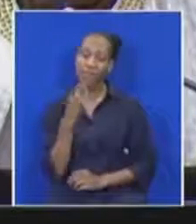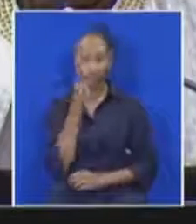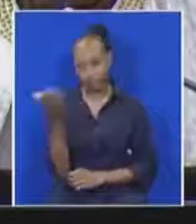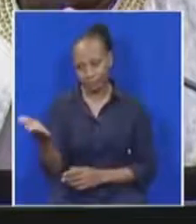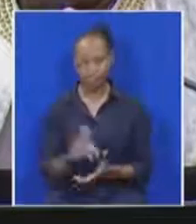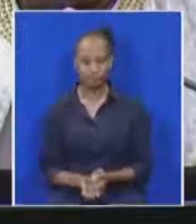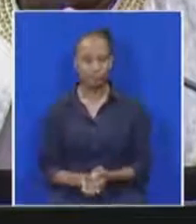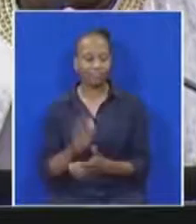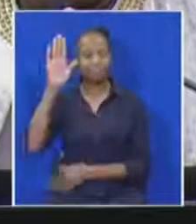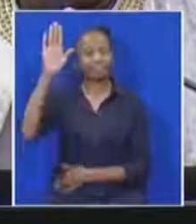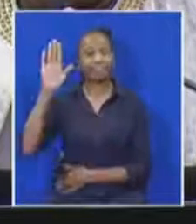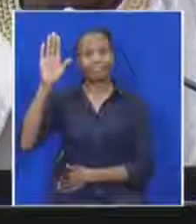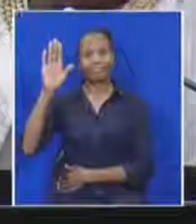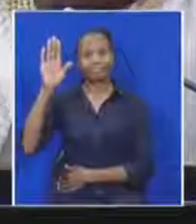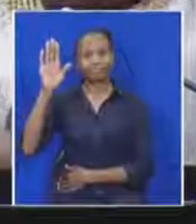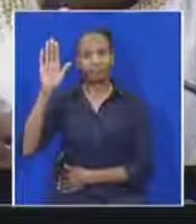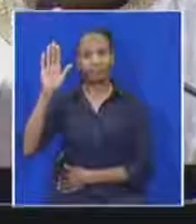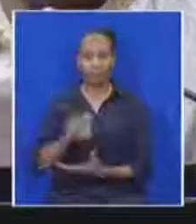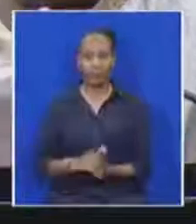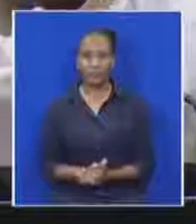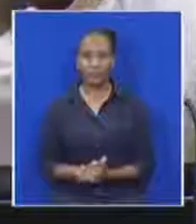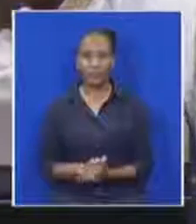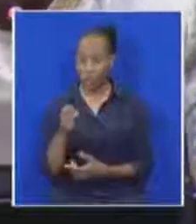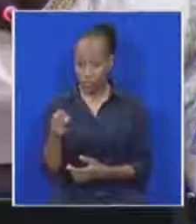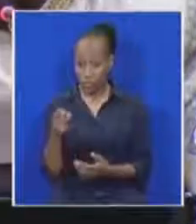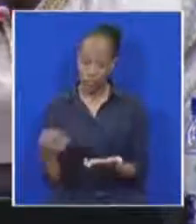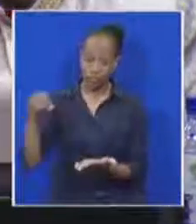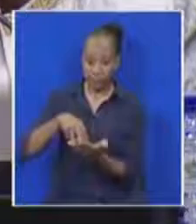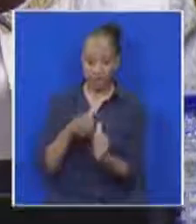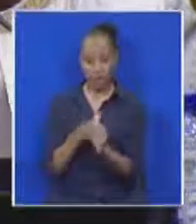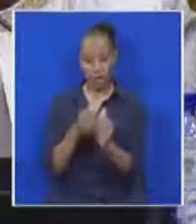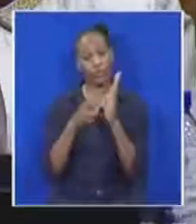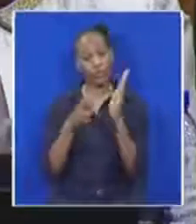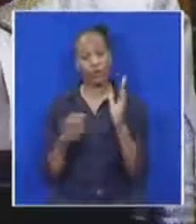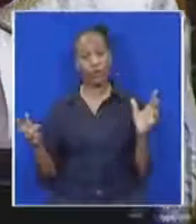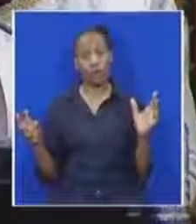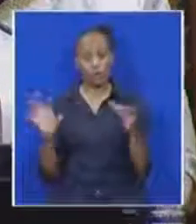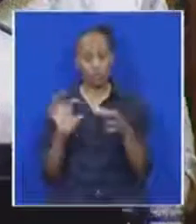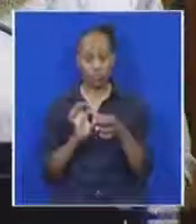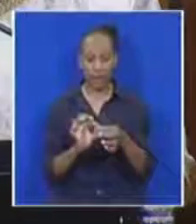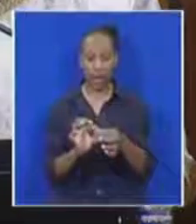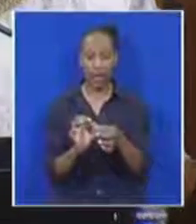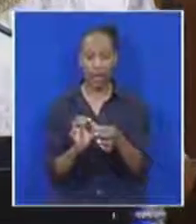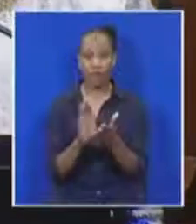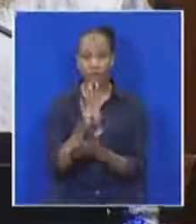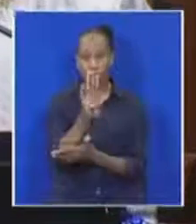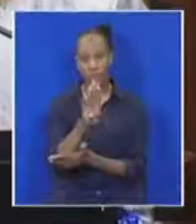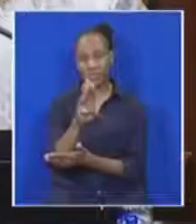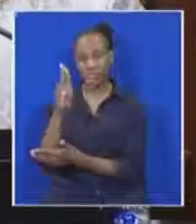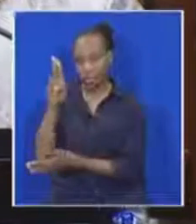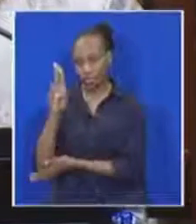of order. You rose on rule, joined rule 14B. It's 14U.